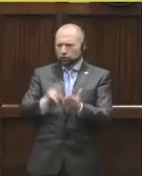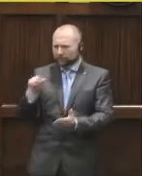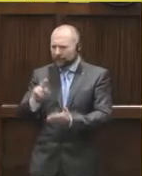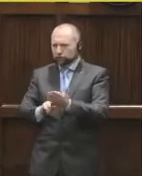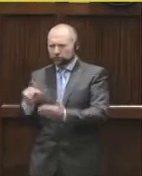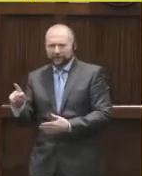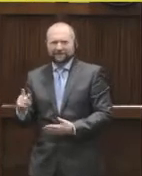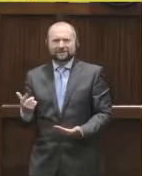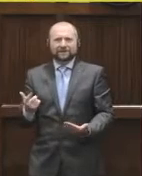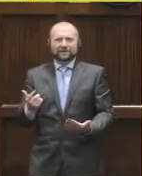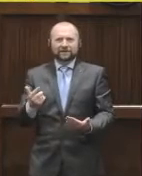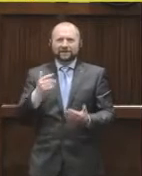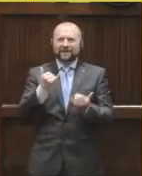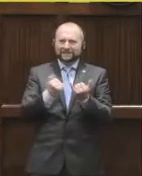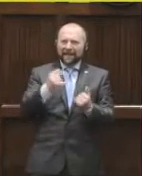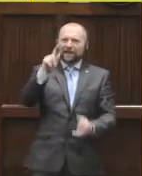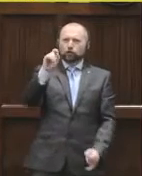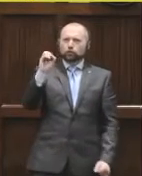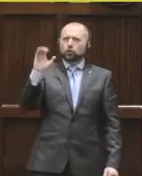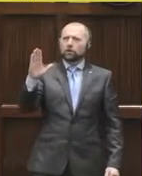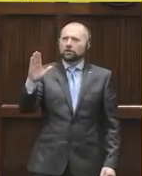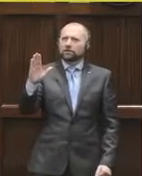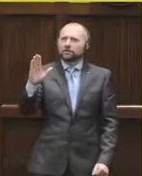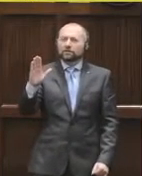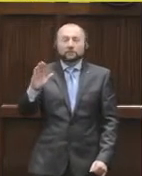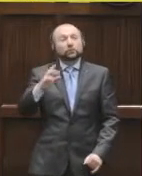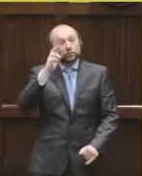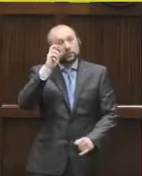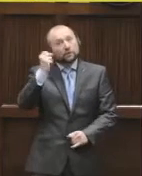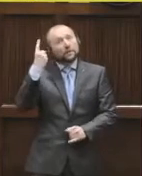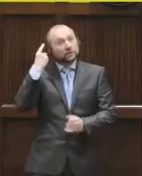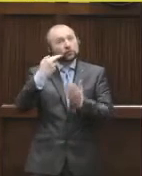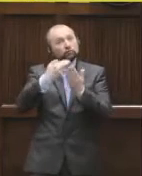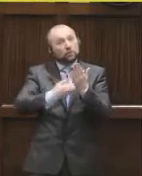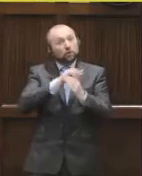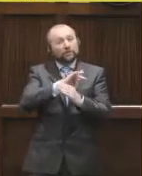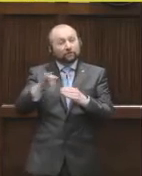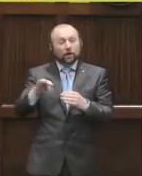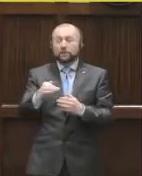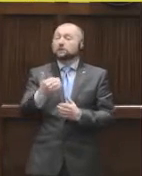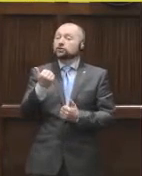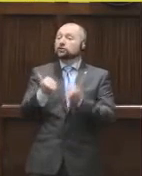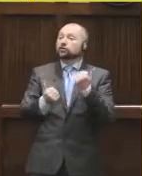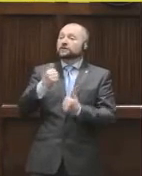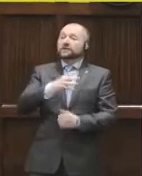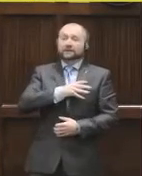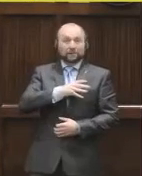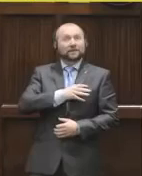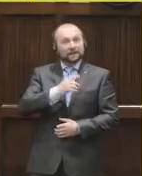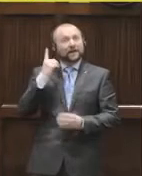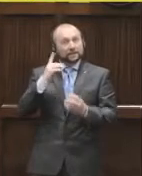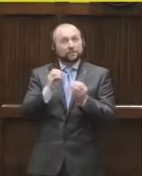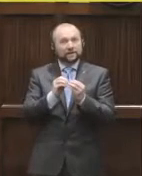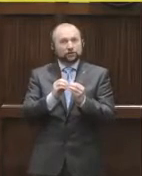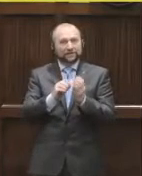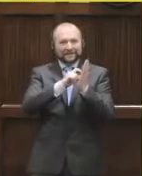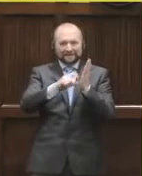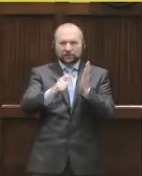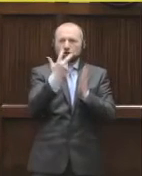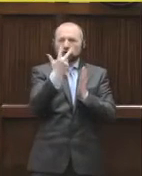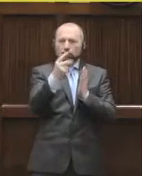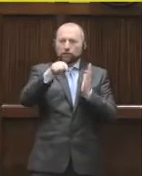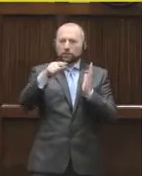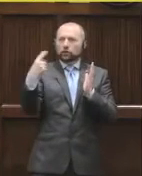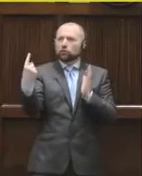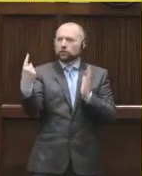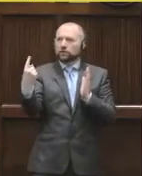services. And I suppose I made this point when we discussed it in the report from the Justice Committee last year. I mean, Section 3.1 refers to the right to